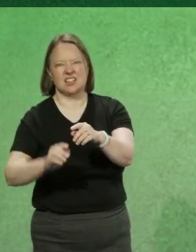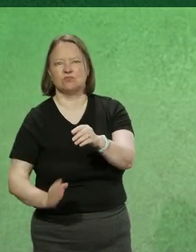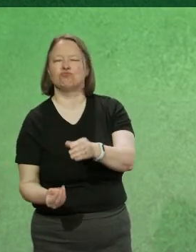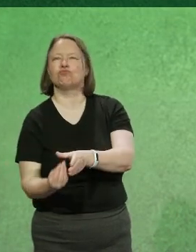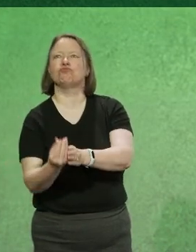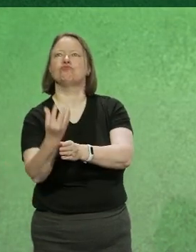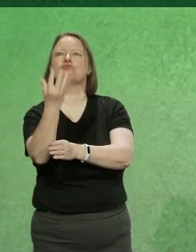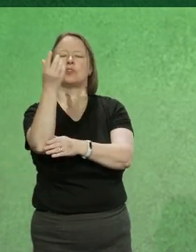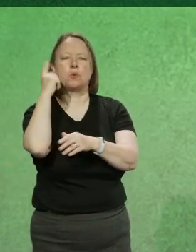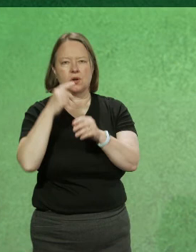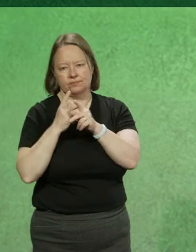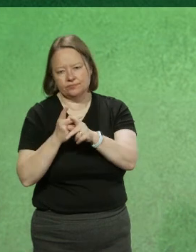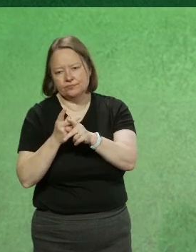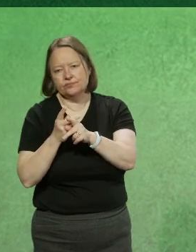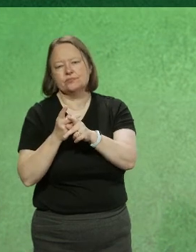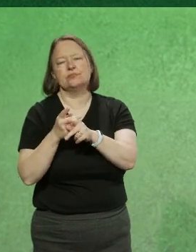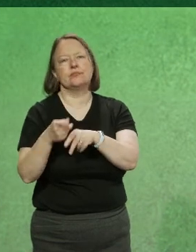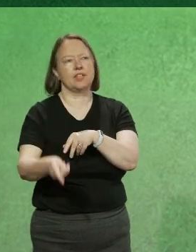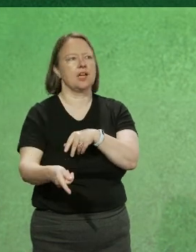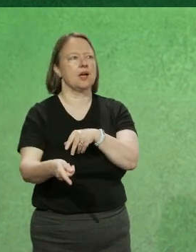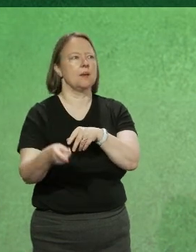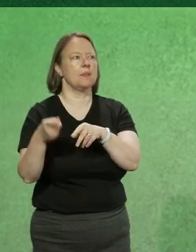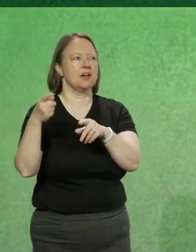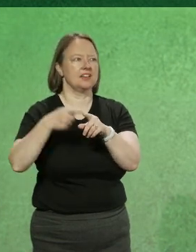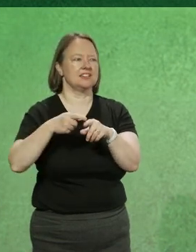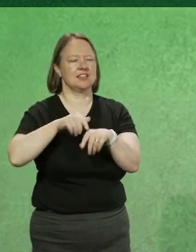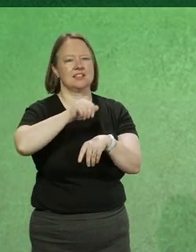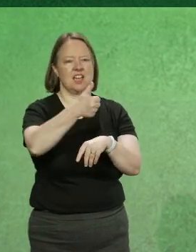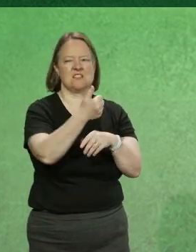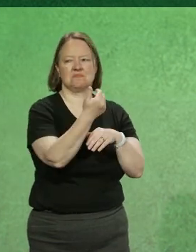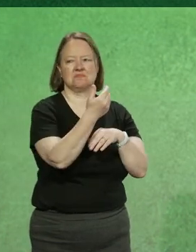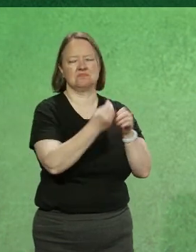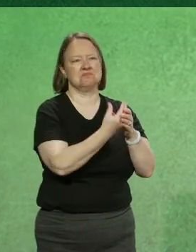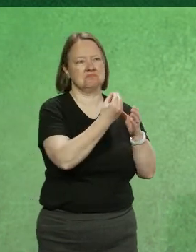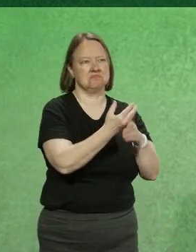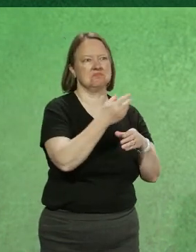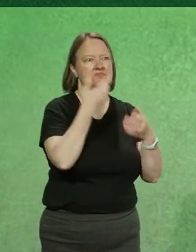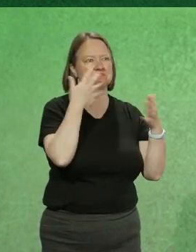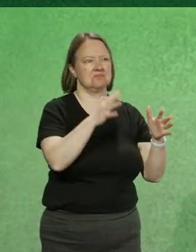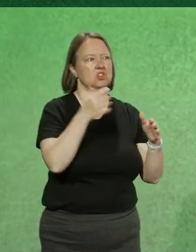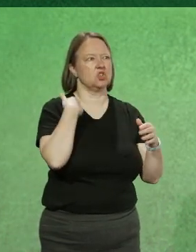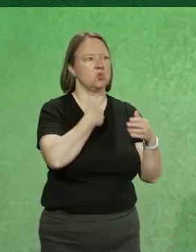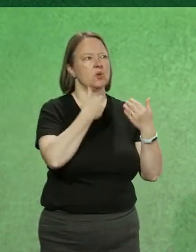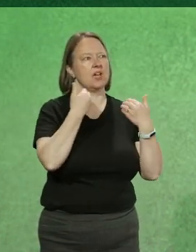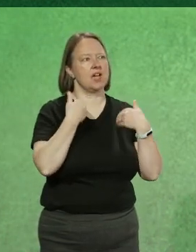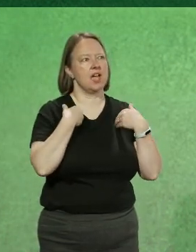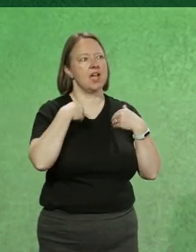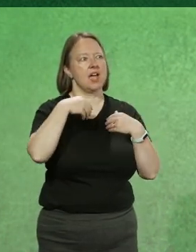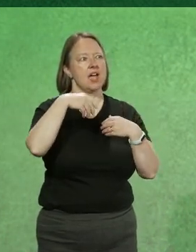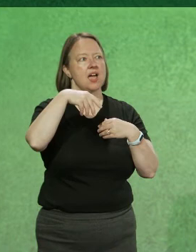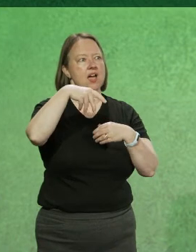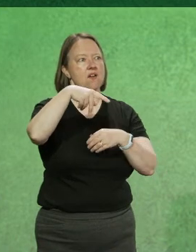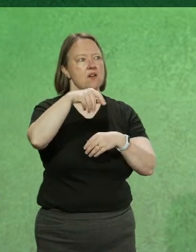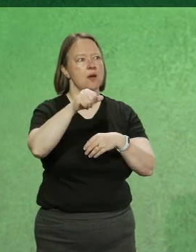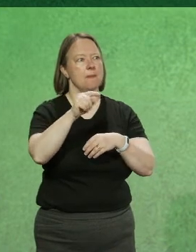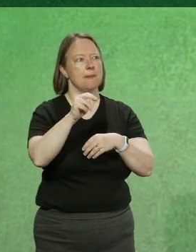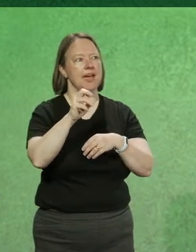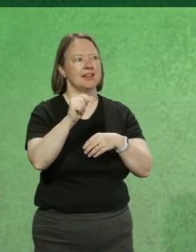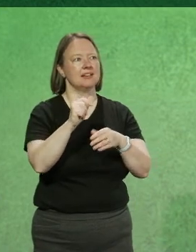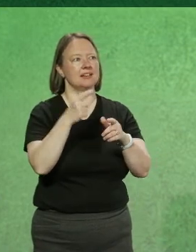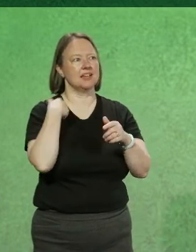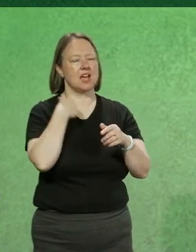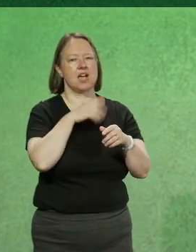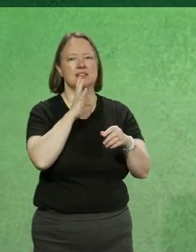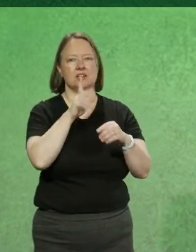be nursing them until the next plant. And we have partners with Ghana Permaculture Network, as I mentioned, one of